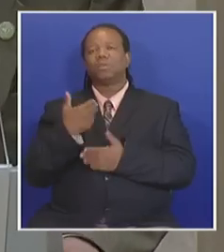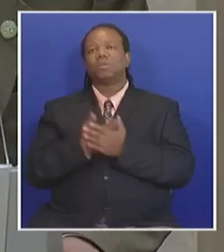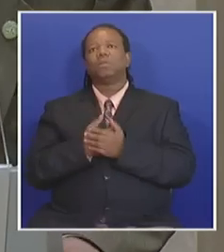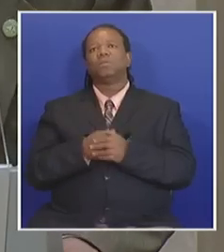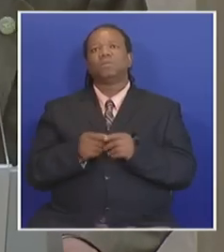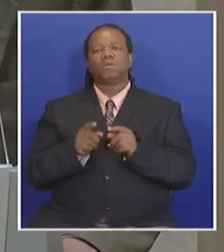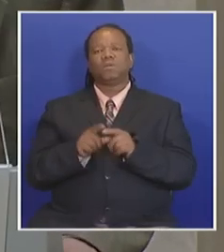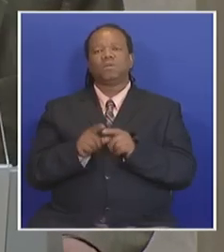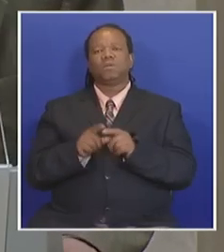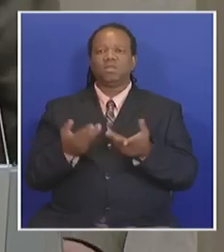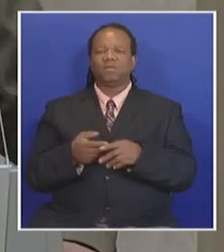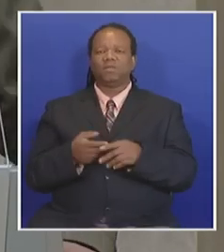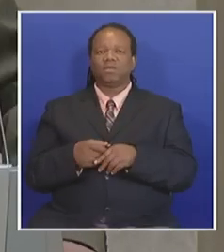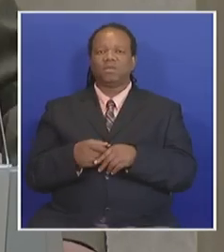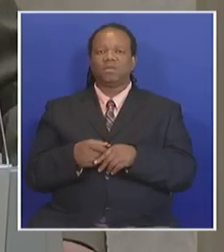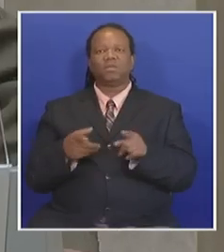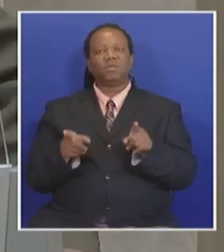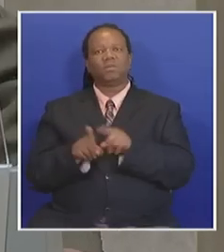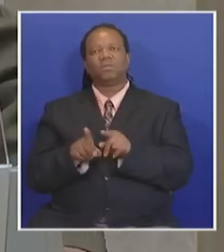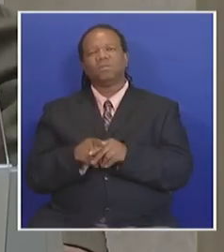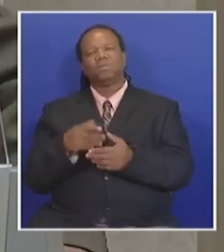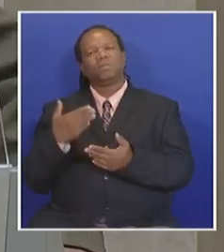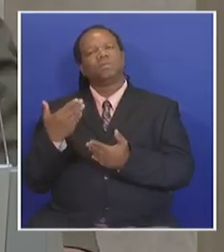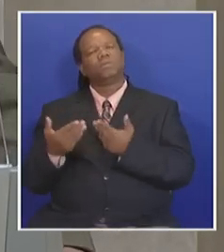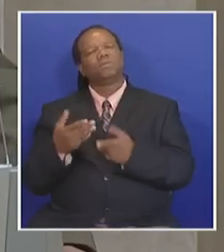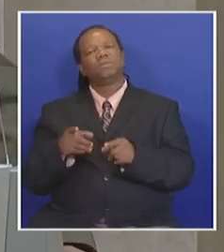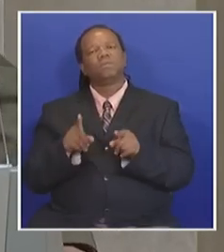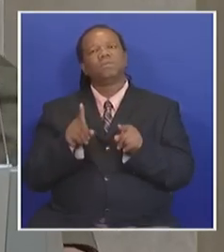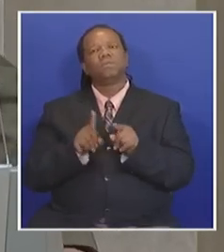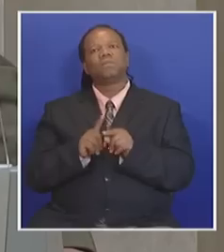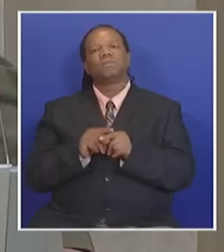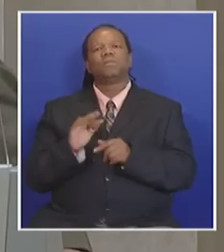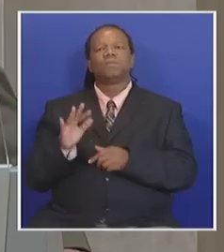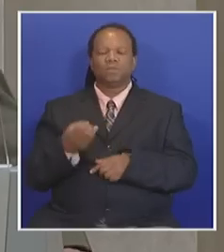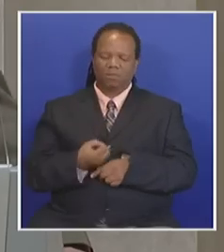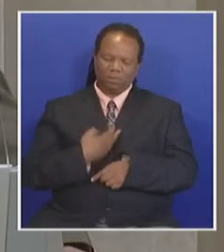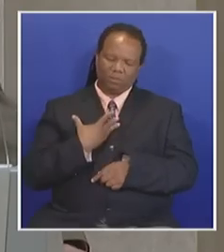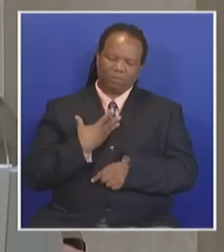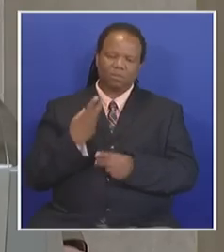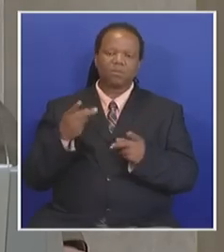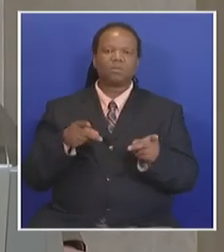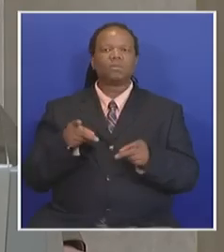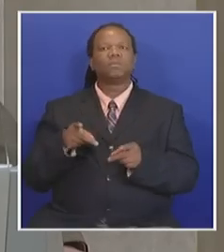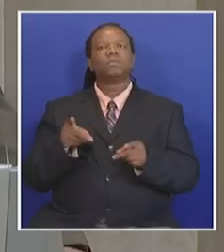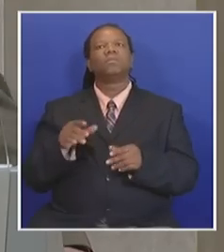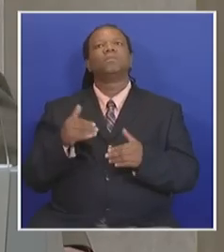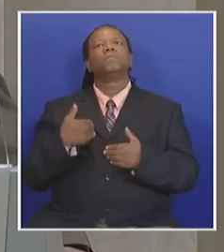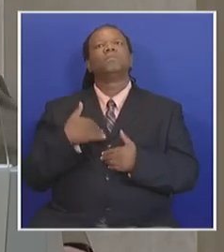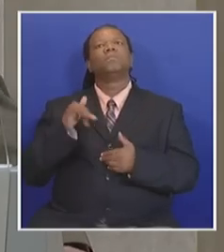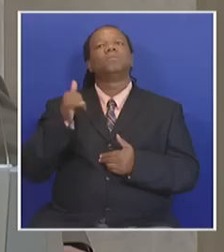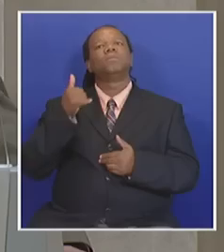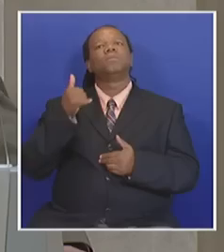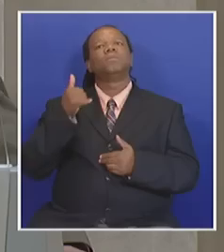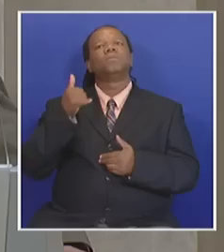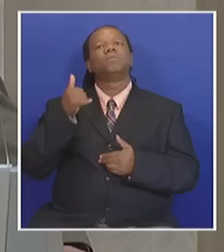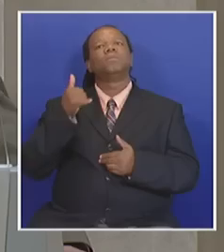Honourable members, ladies and gentlemen, and in particular our young people in the gallery. When I was your age,